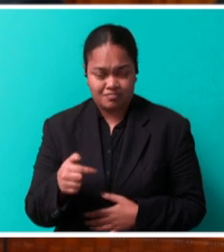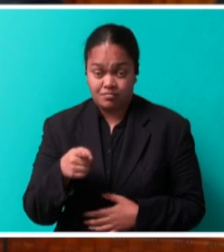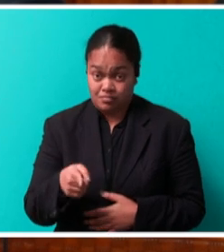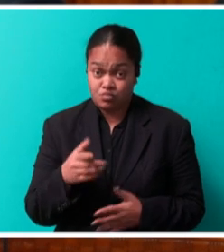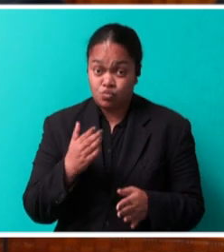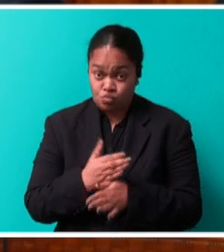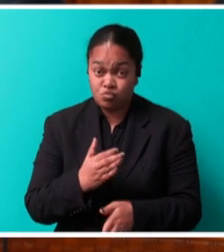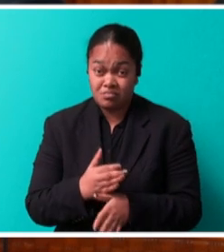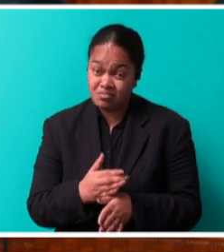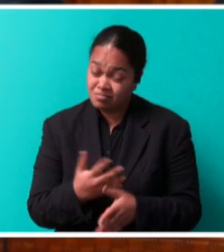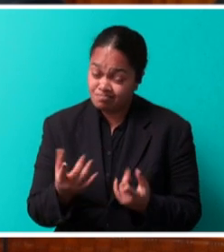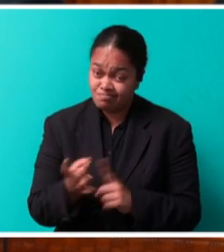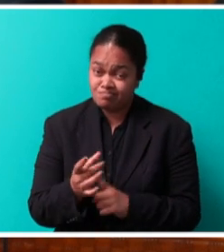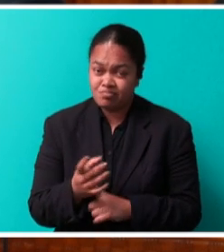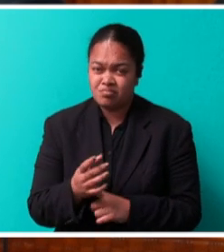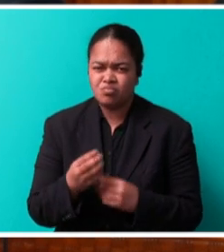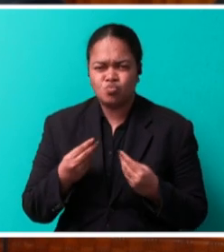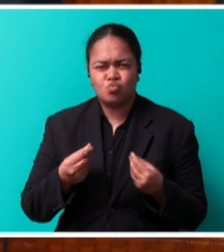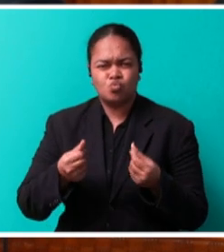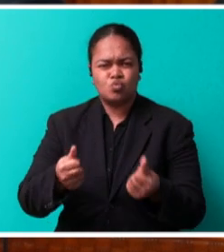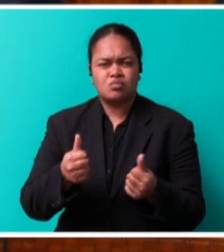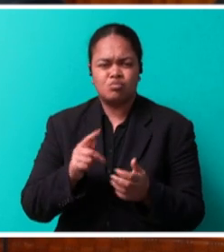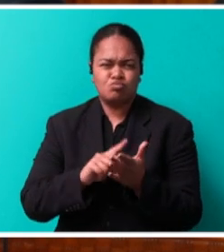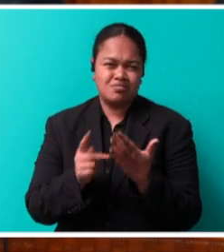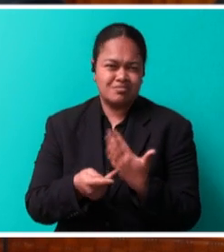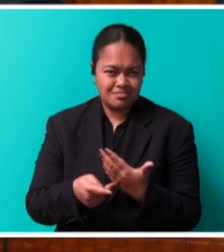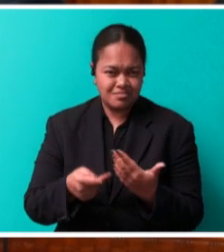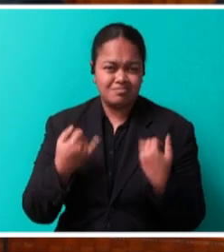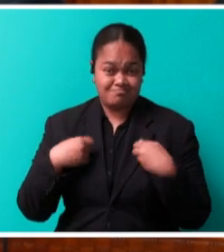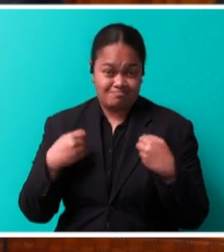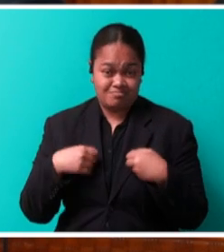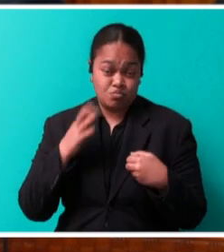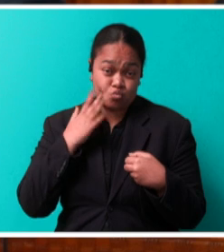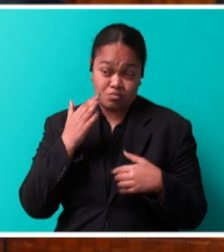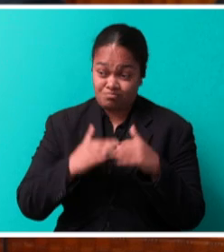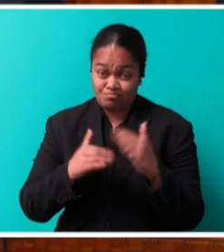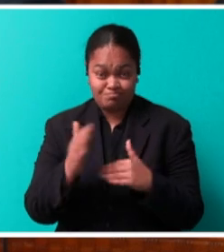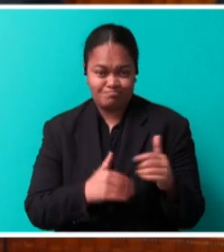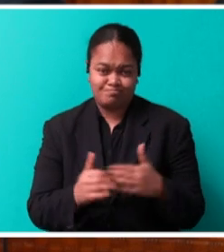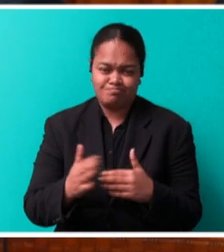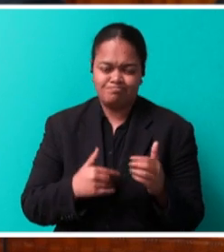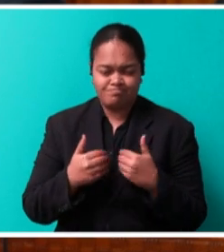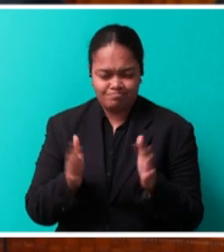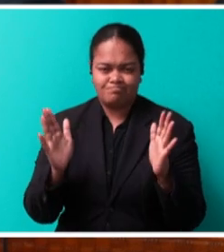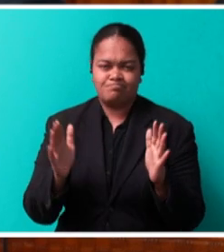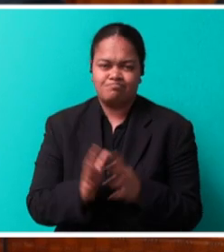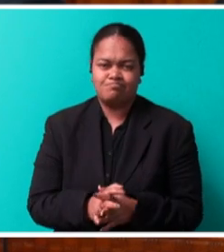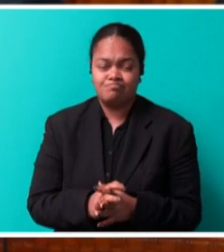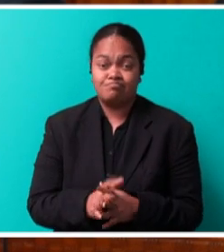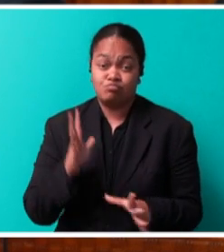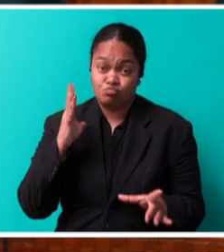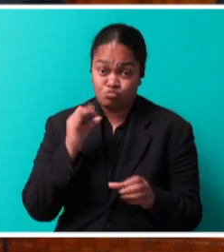works are critical to ensuring a smooth project implementation once construction commences. In conclusion,